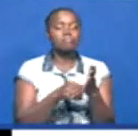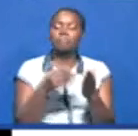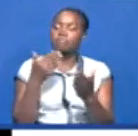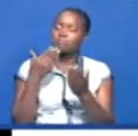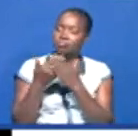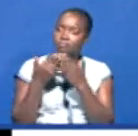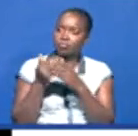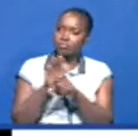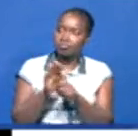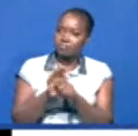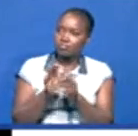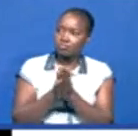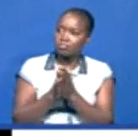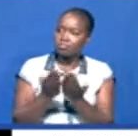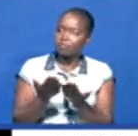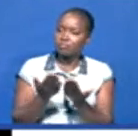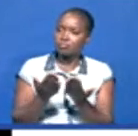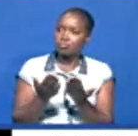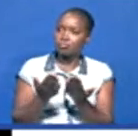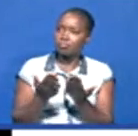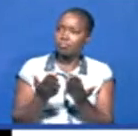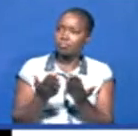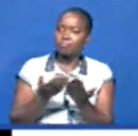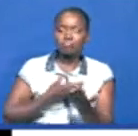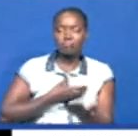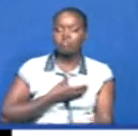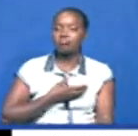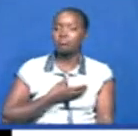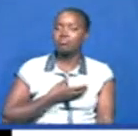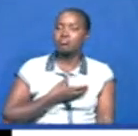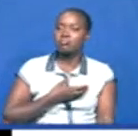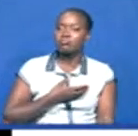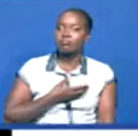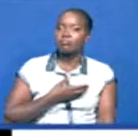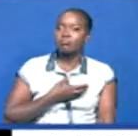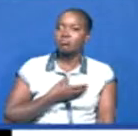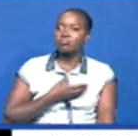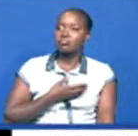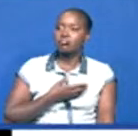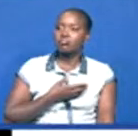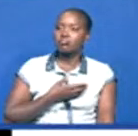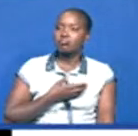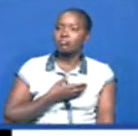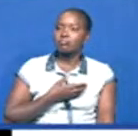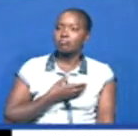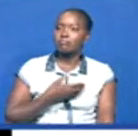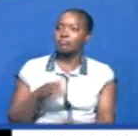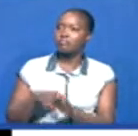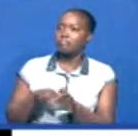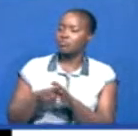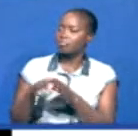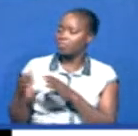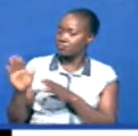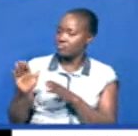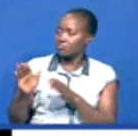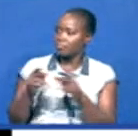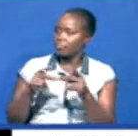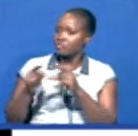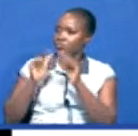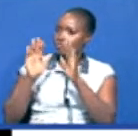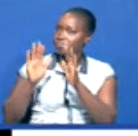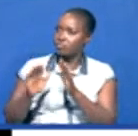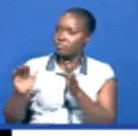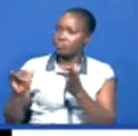Mutahi. And I now want to turn to Shippers Council, Gilbert Langat. Well, your members play a key role in the importation